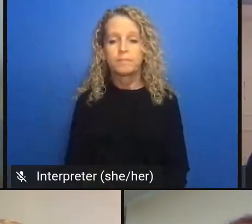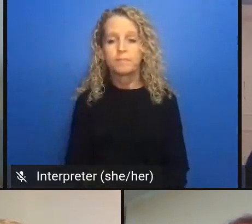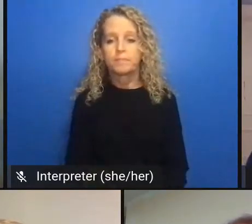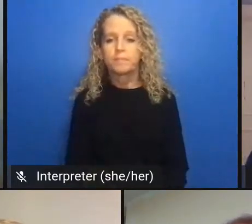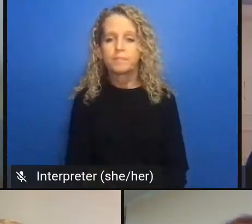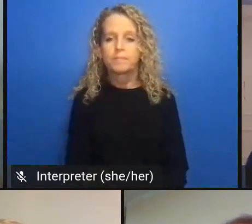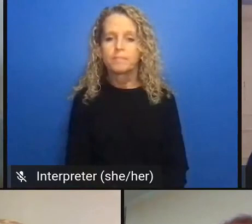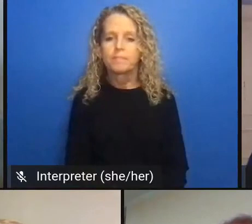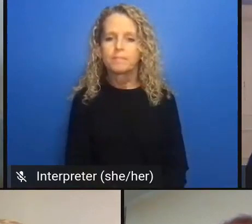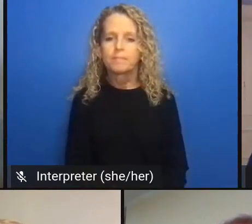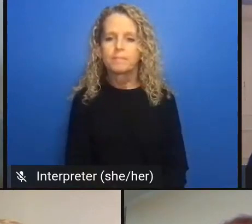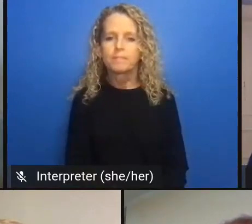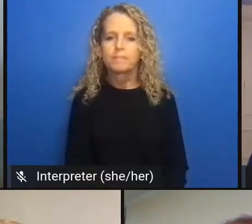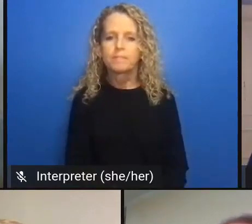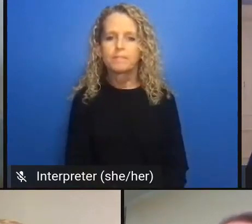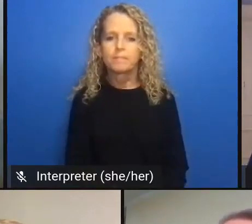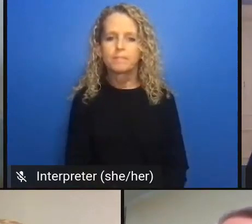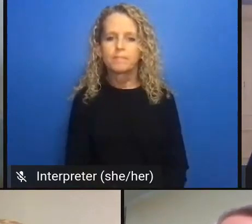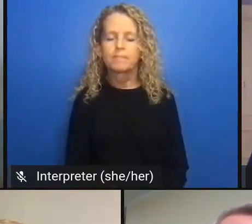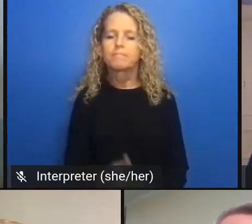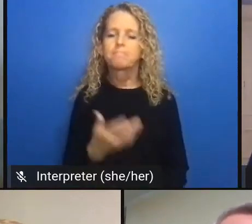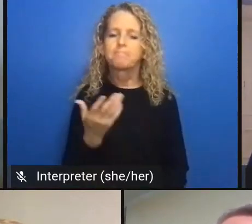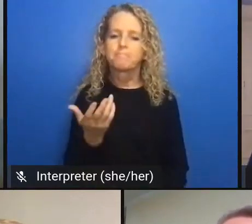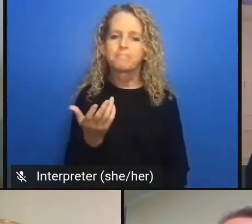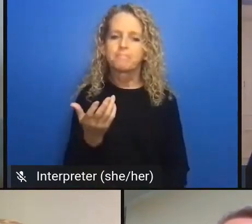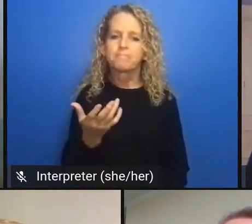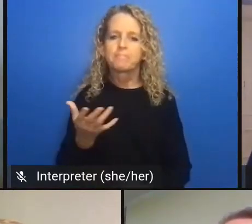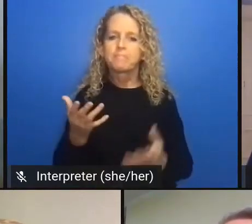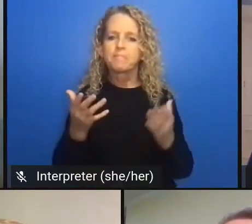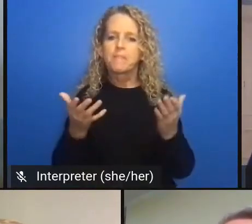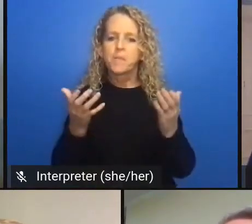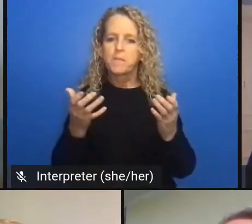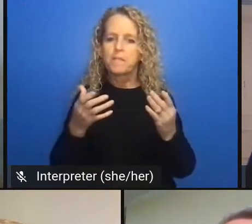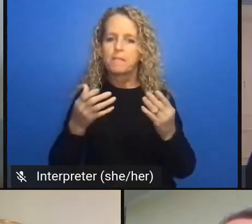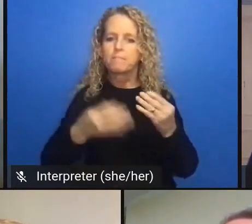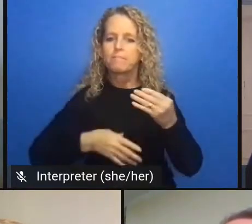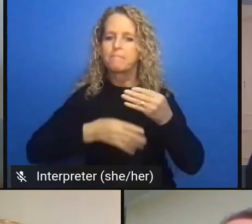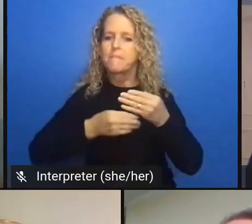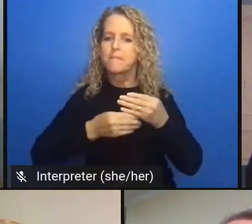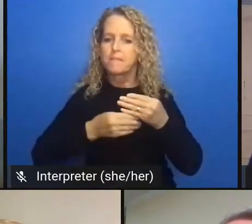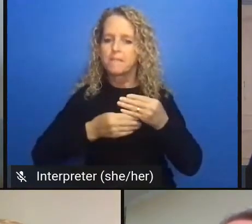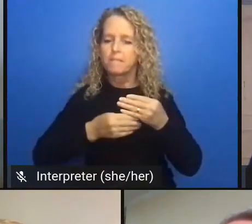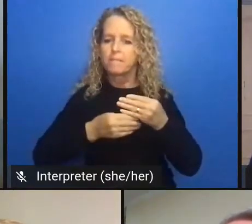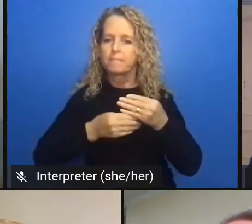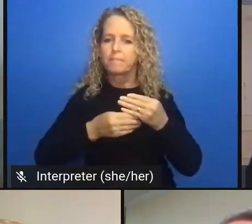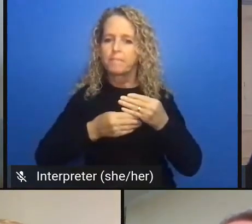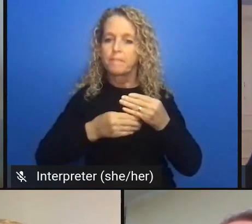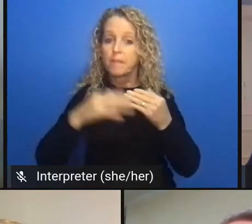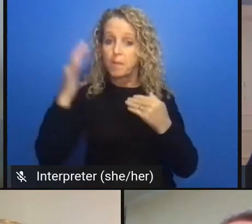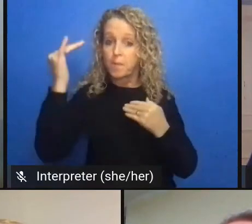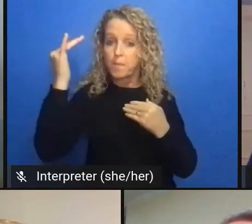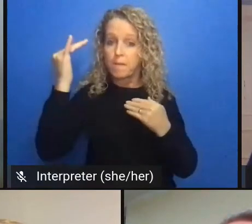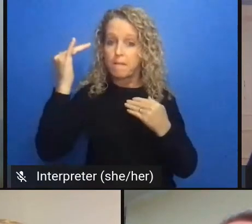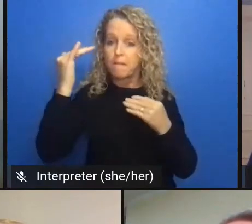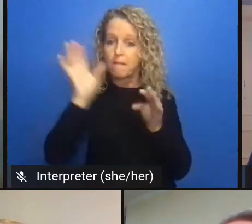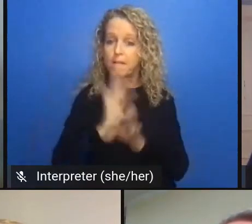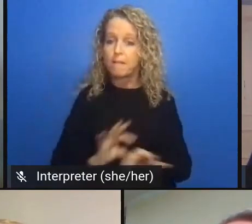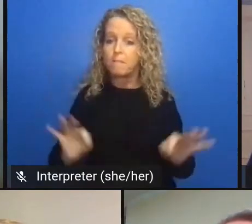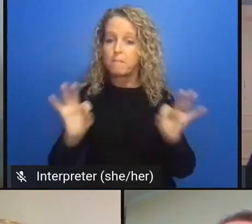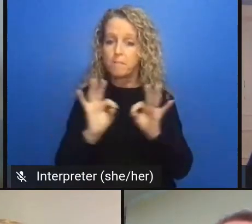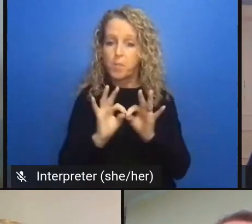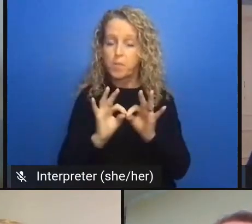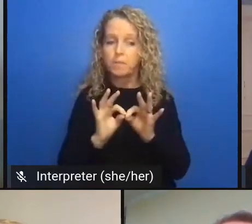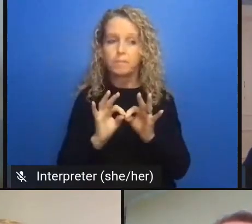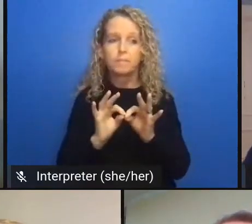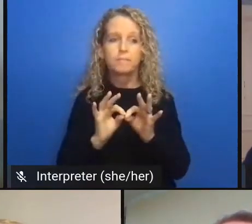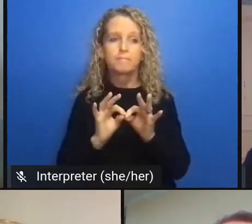why is it so important, particularly important, that in the digital space that we reach out